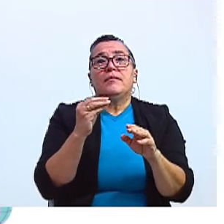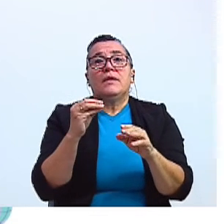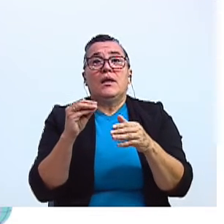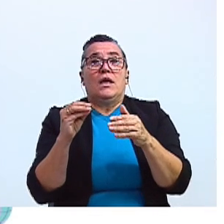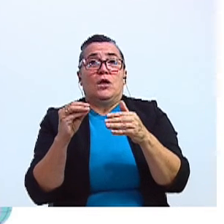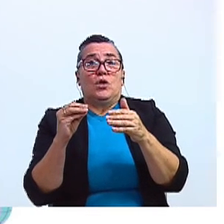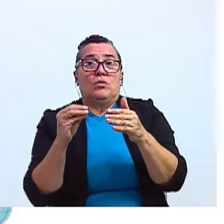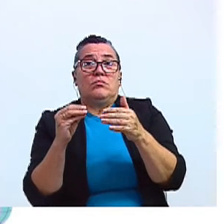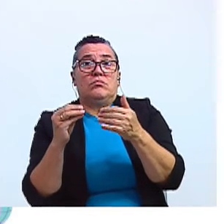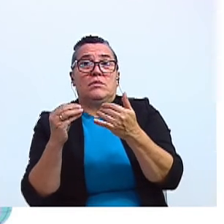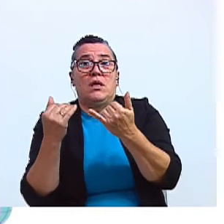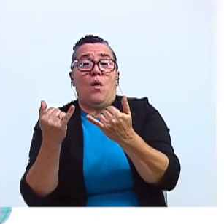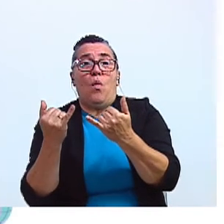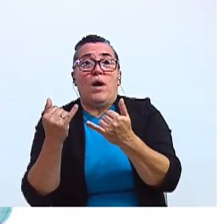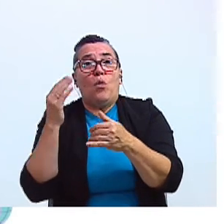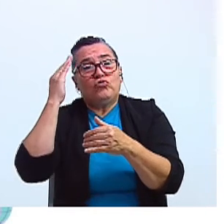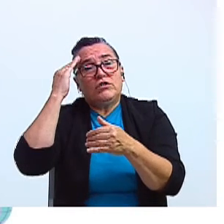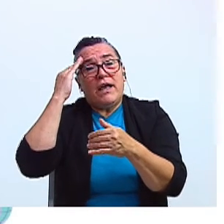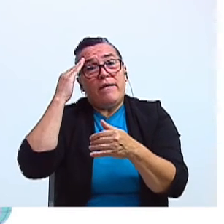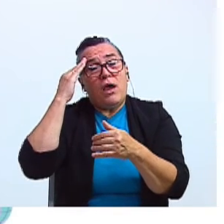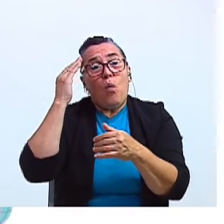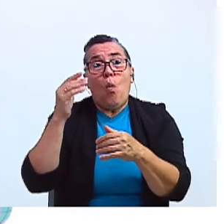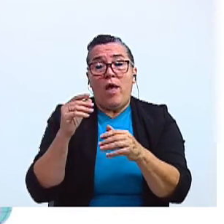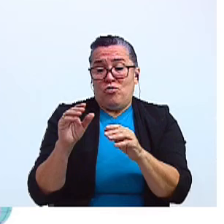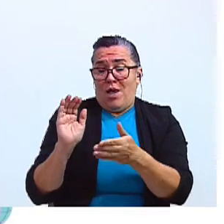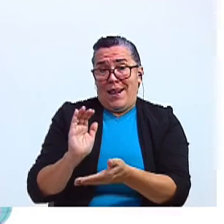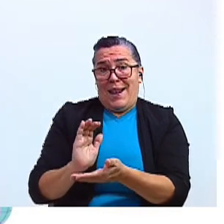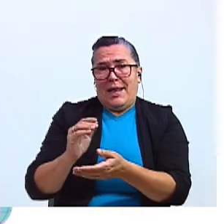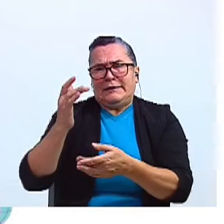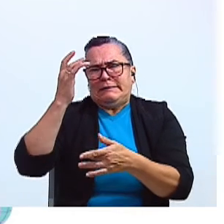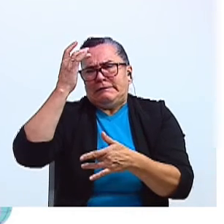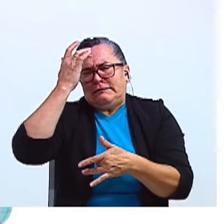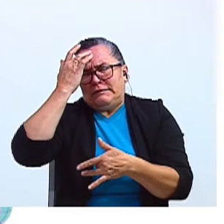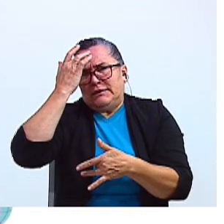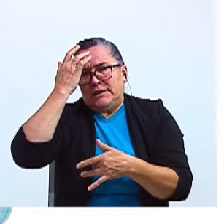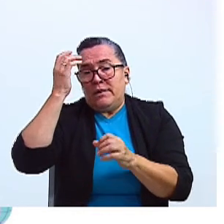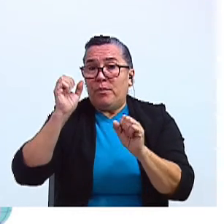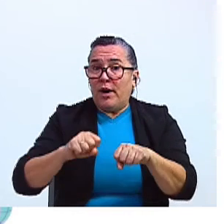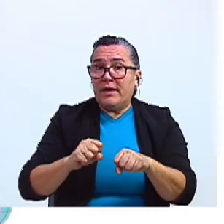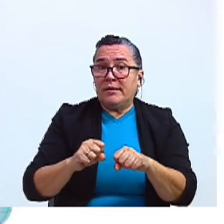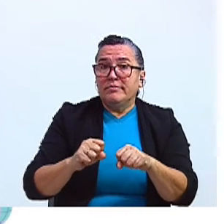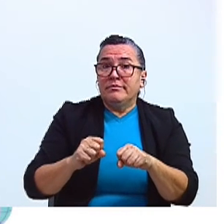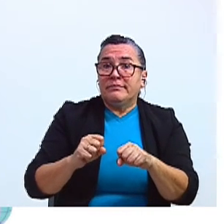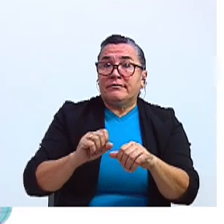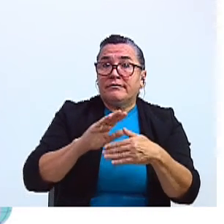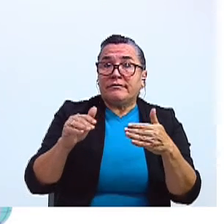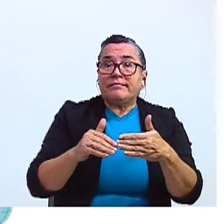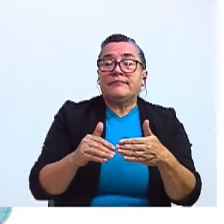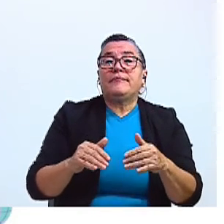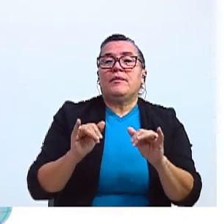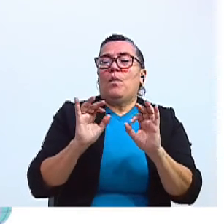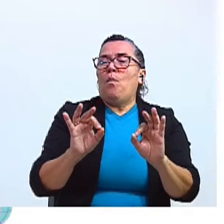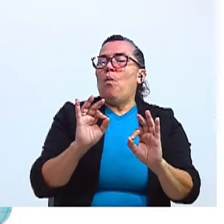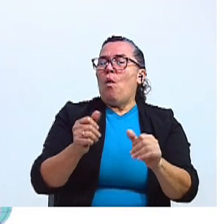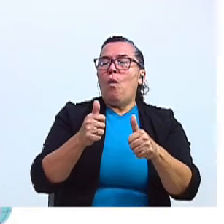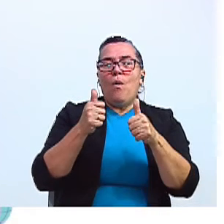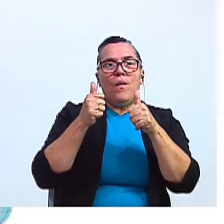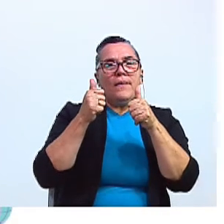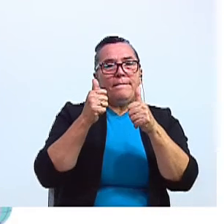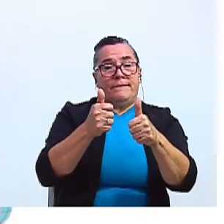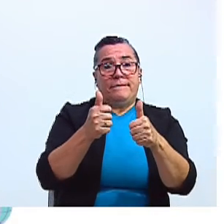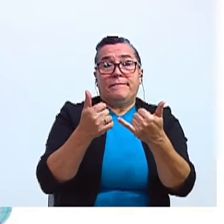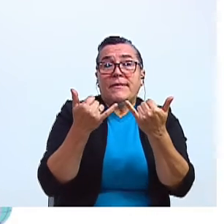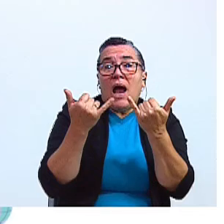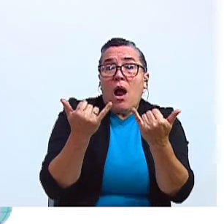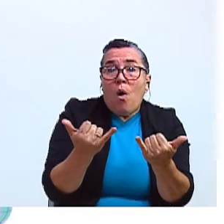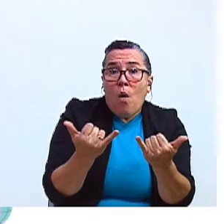News, you can know when your pet is sick, and everybody can use it. Very good.